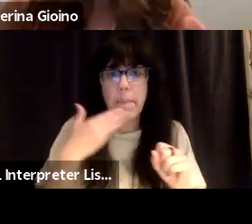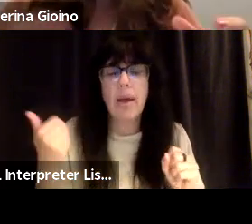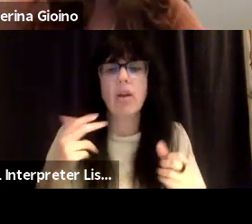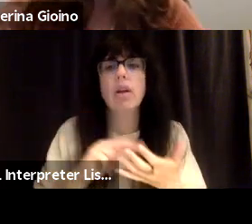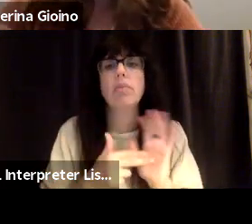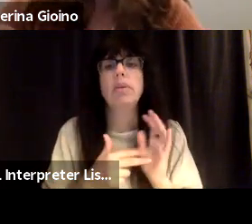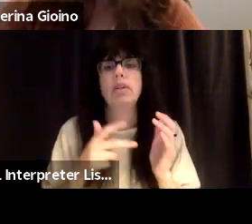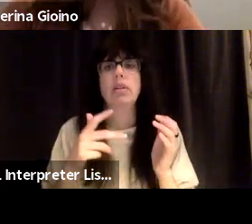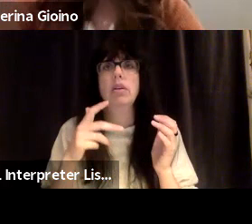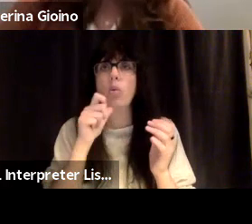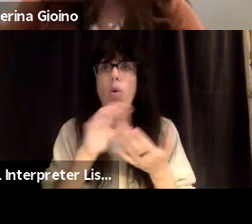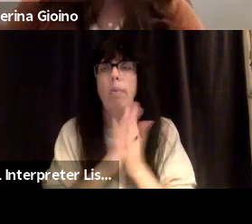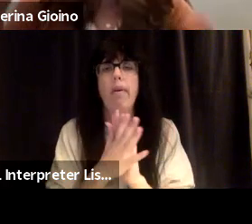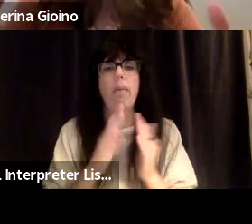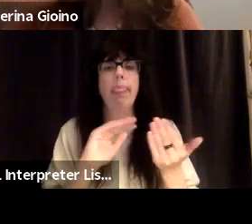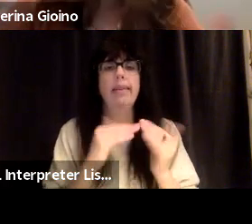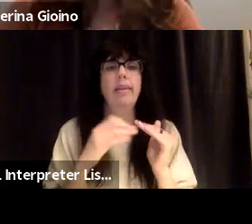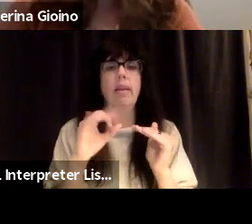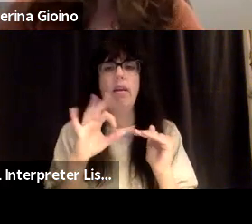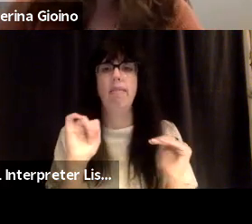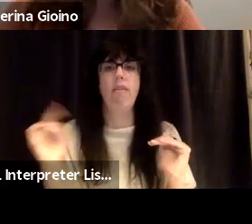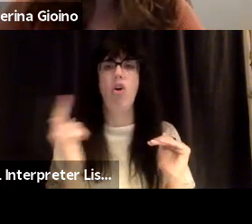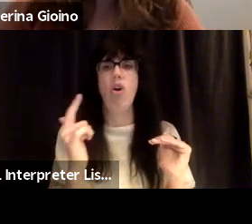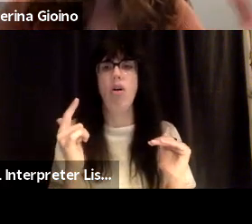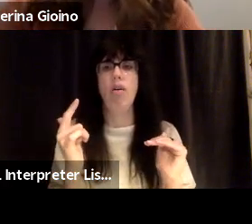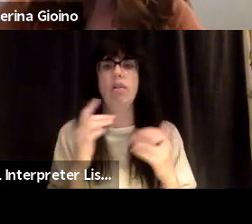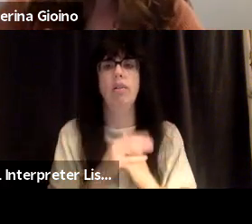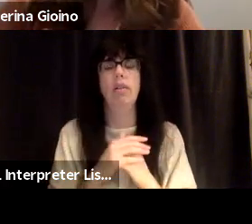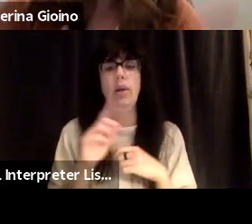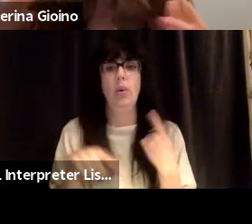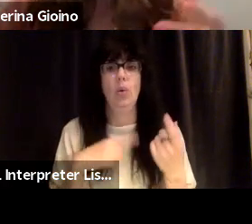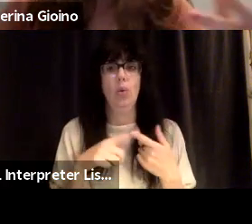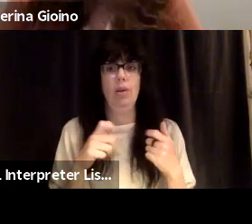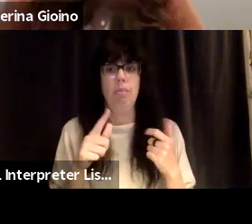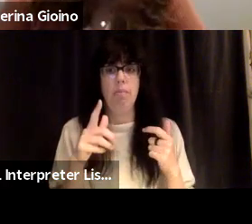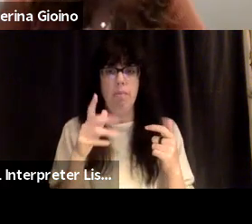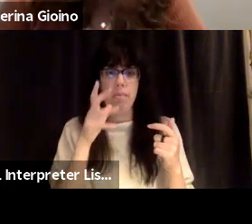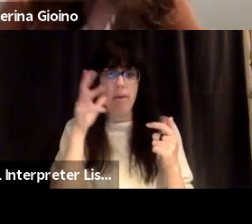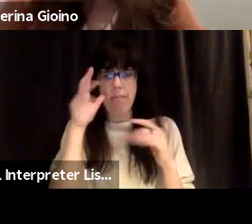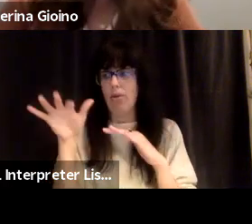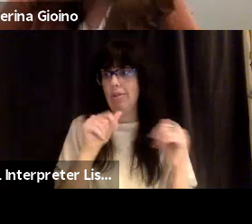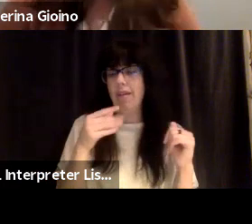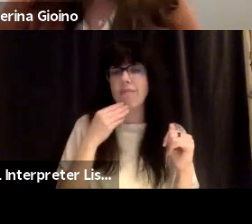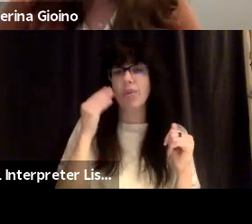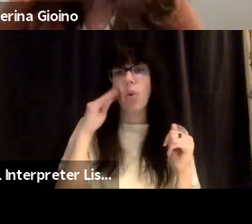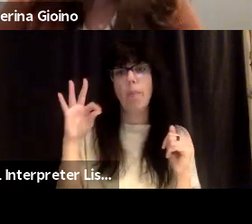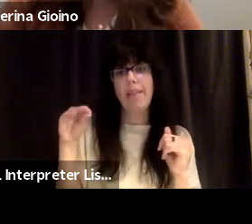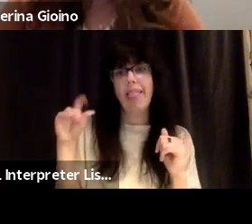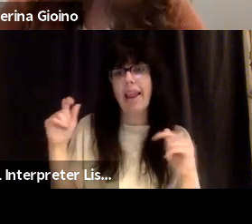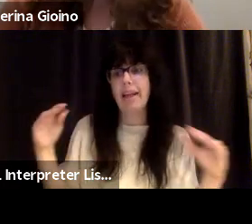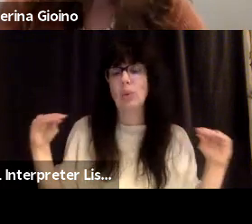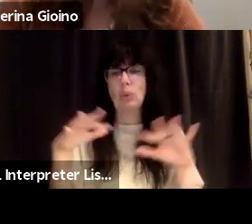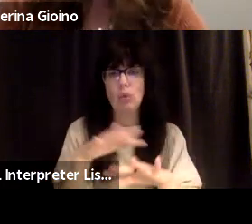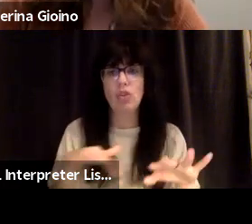city of all people have looked to when they, like my parents, left their homes in the 90s to come live here, because there's no reason. You can have